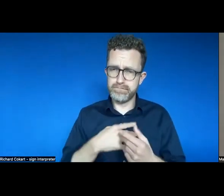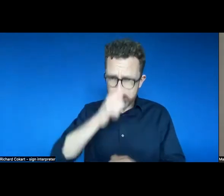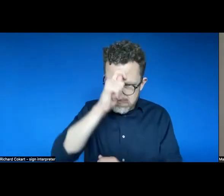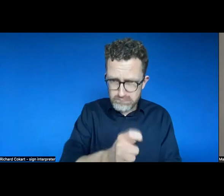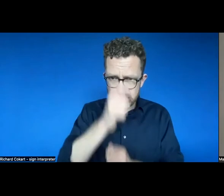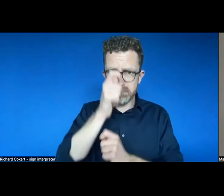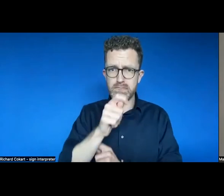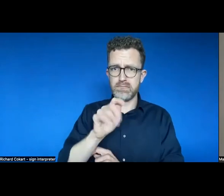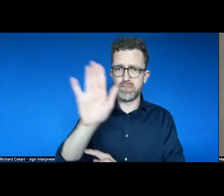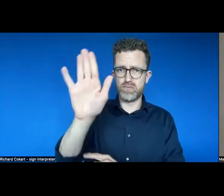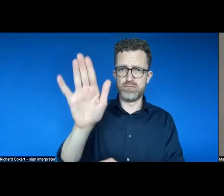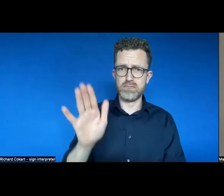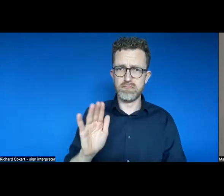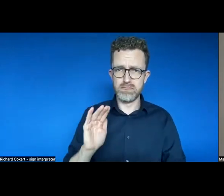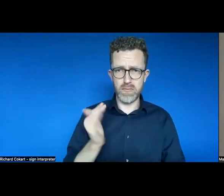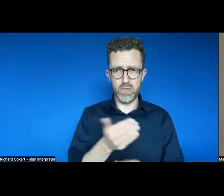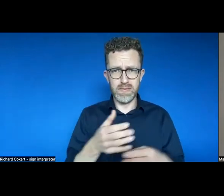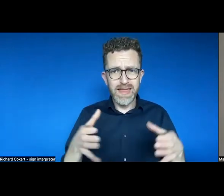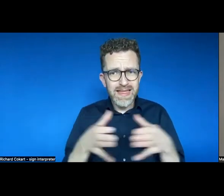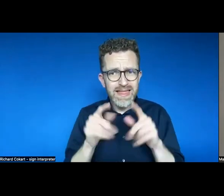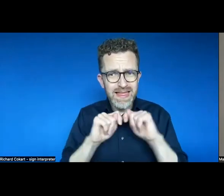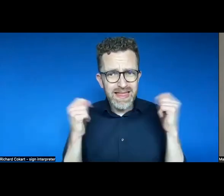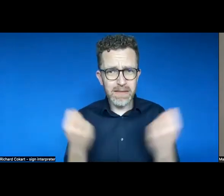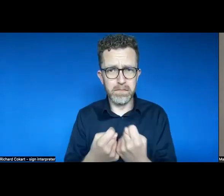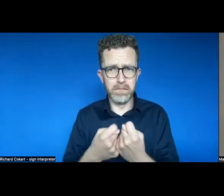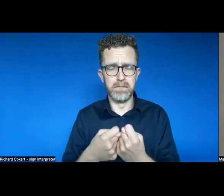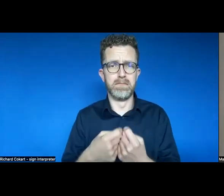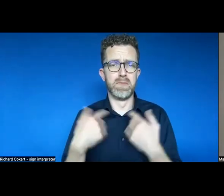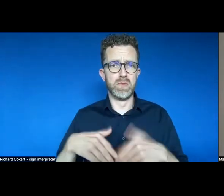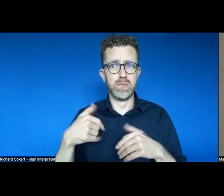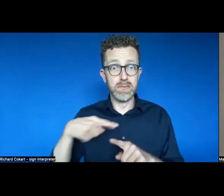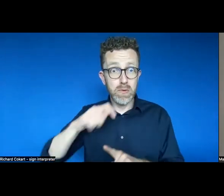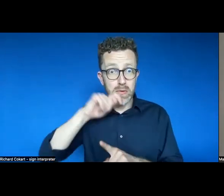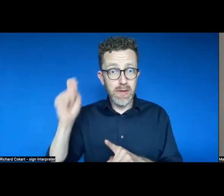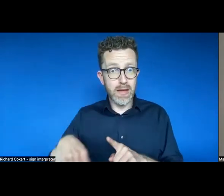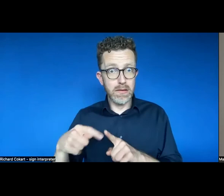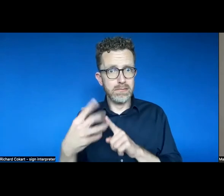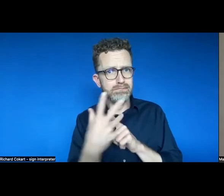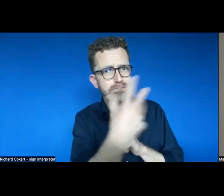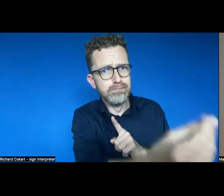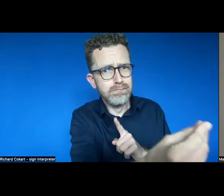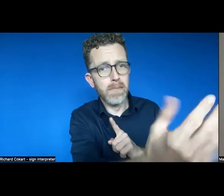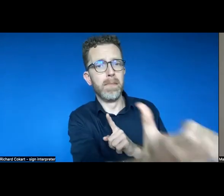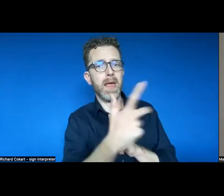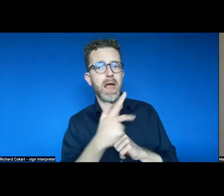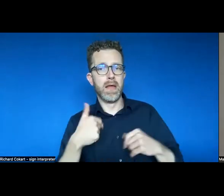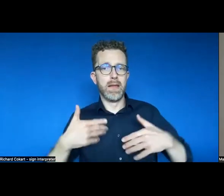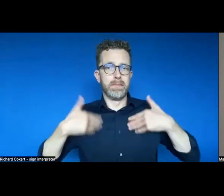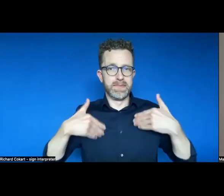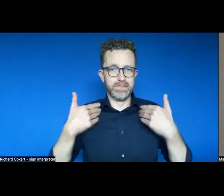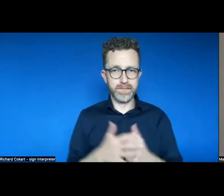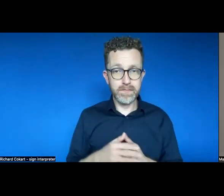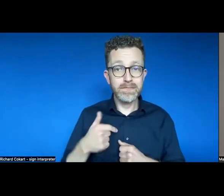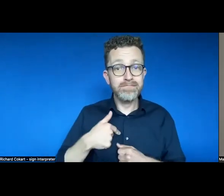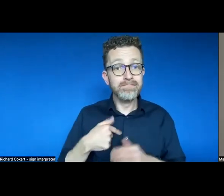So I represent here the NGO Family for Persons with Disabilities that